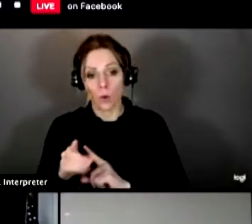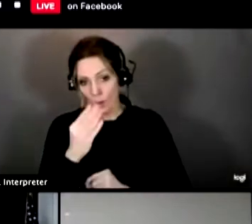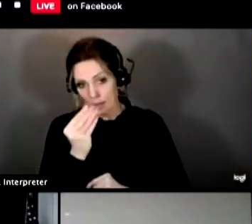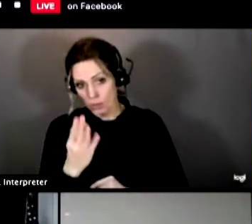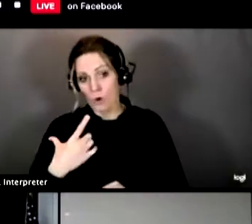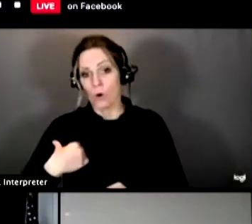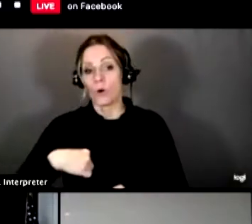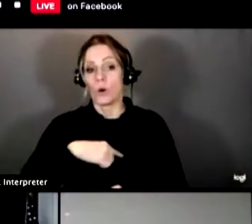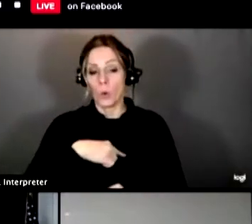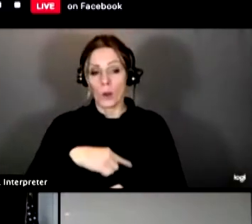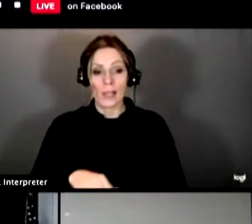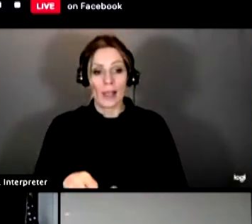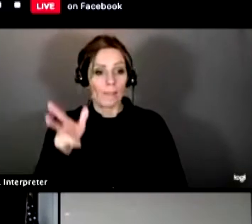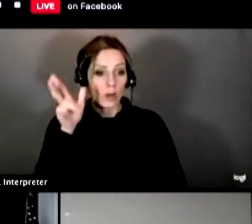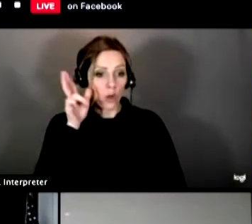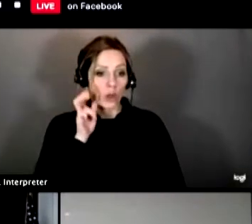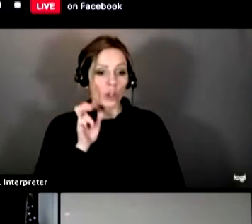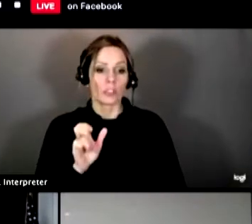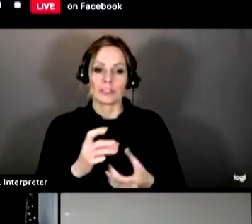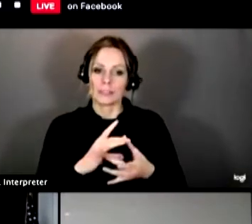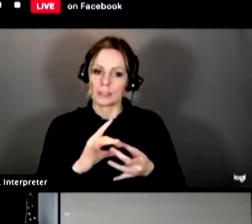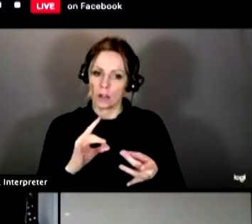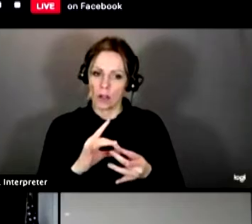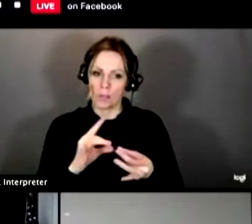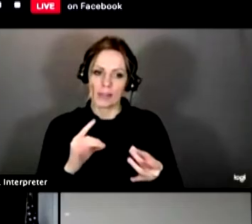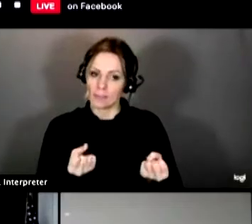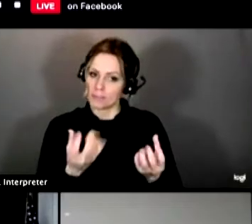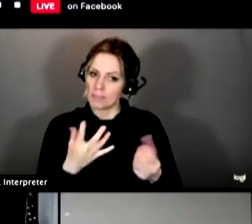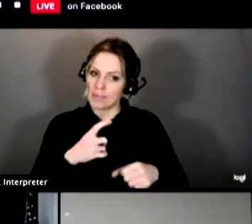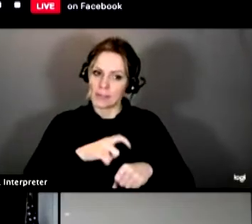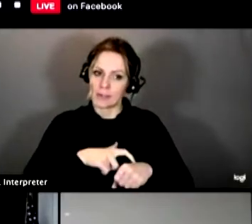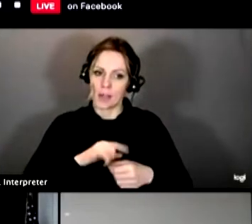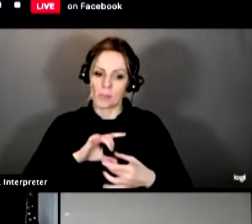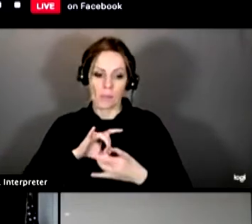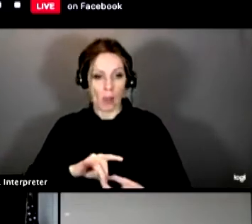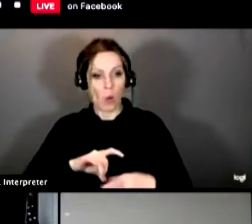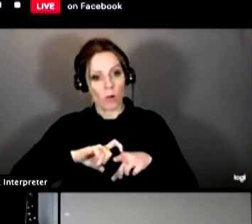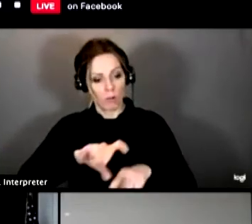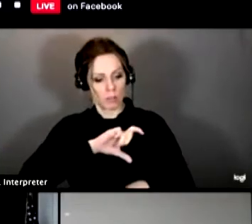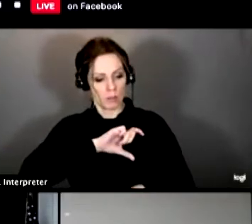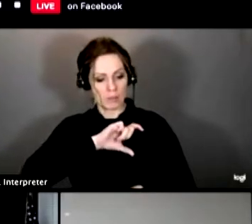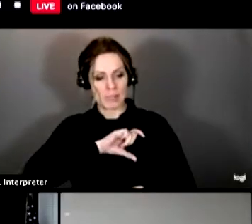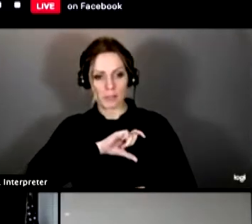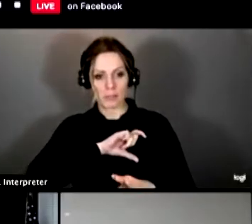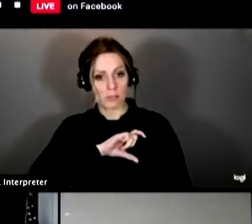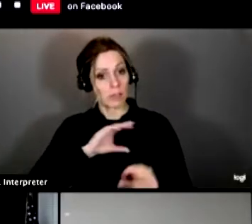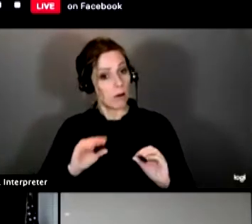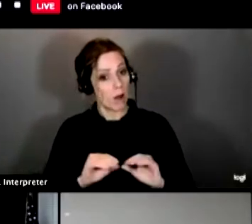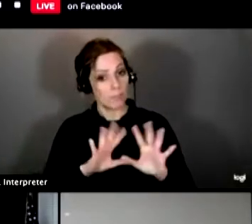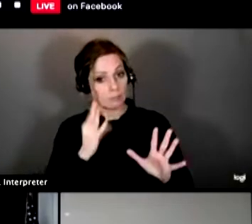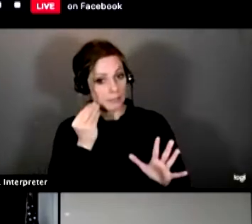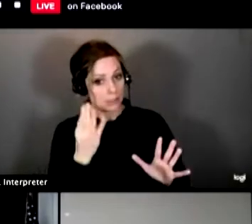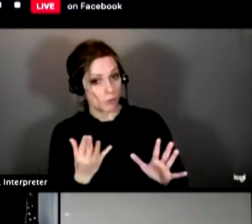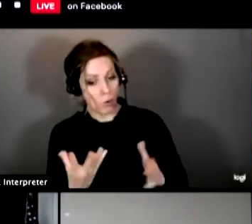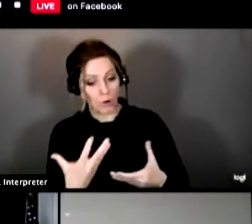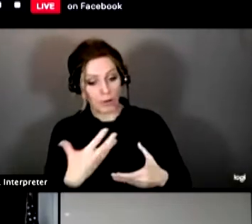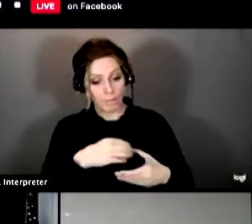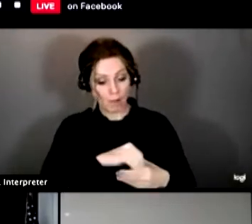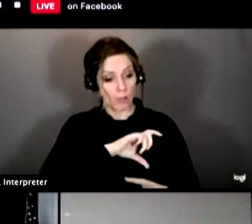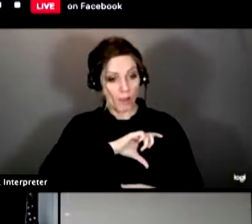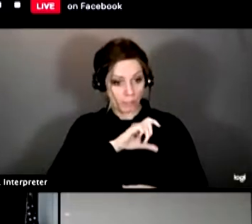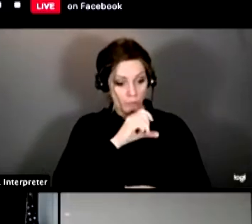comments related to the experience of calling. And obviously that involves dispatch, not just the officers that are on the street or the chief.